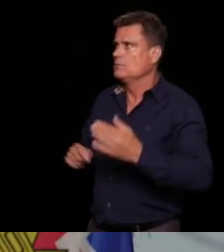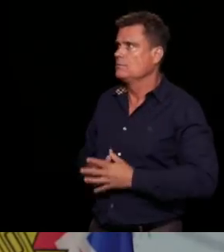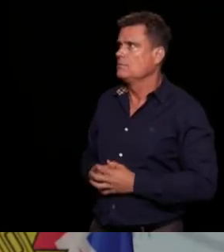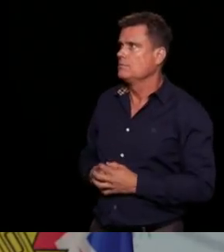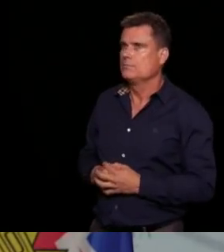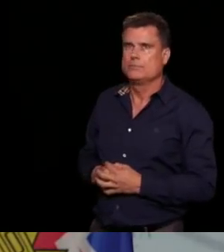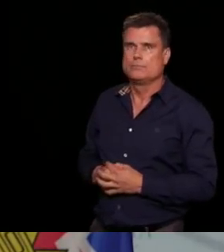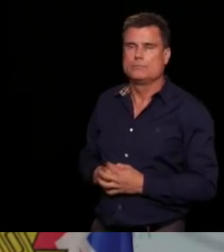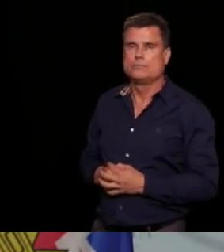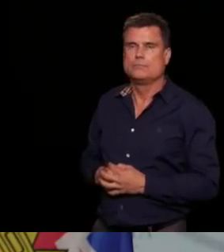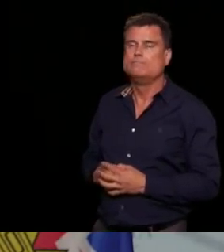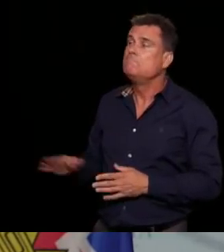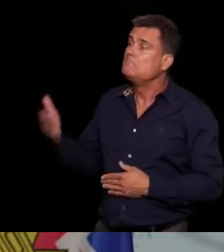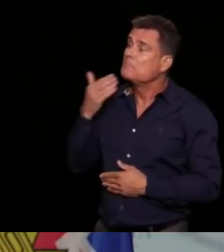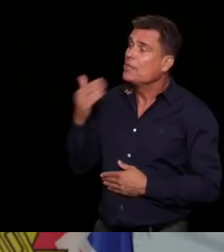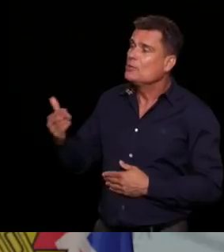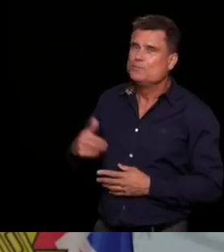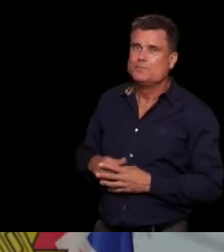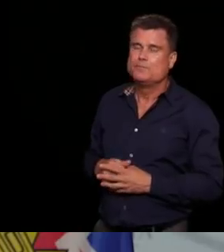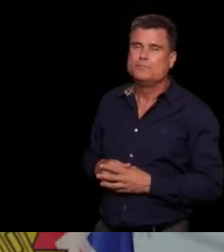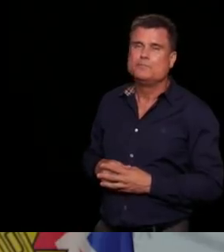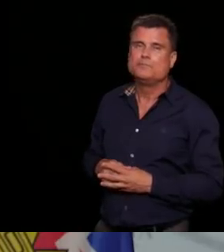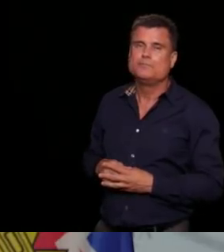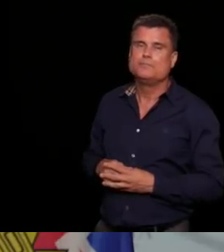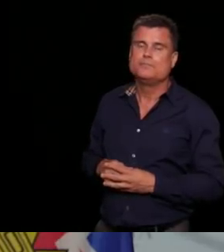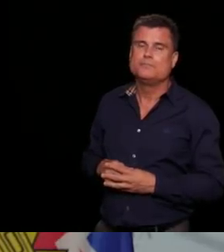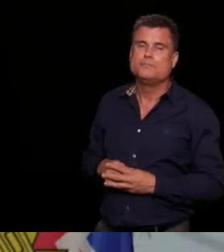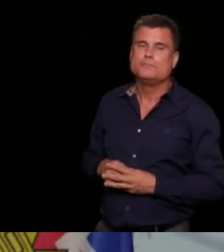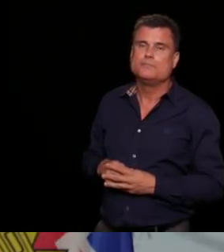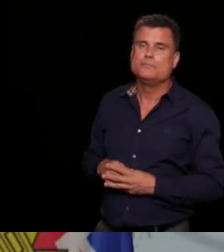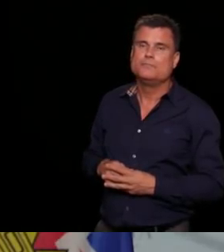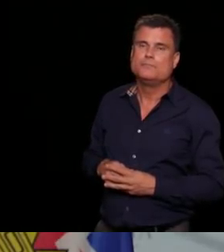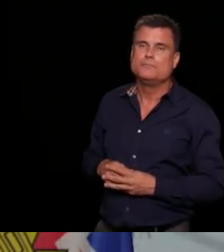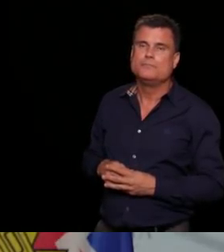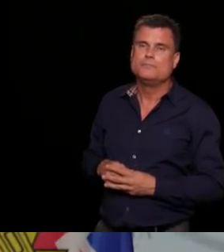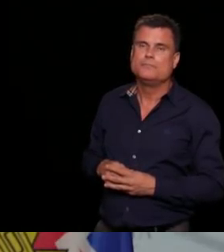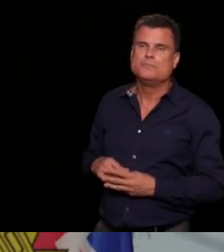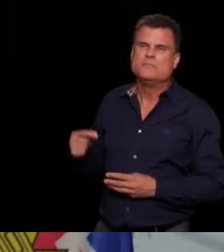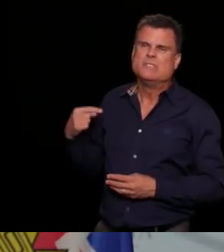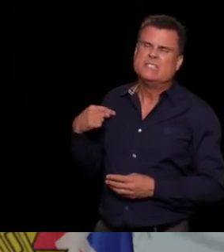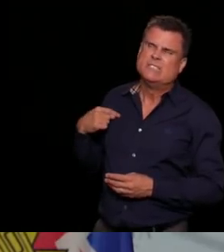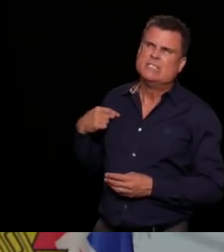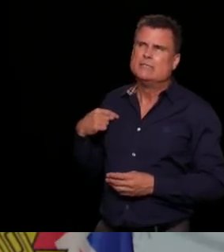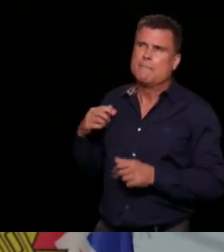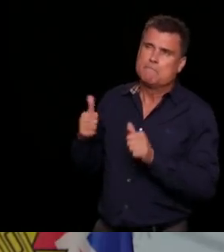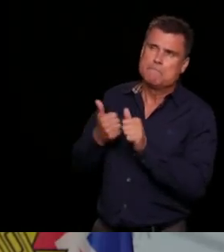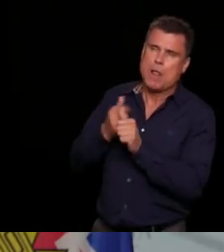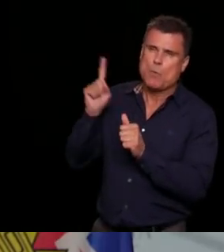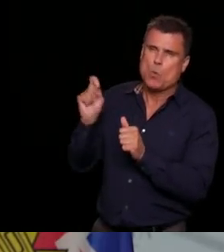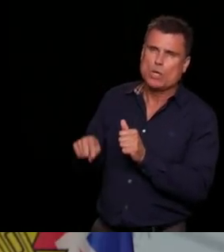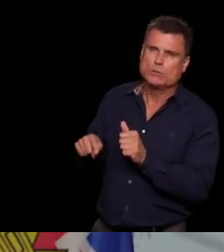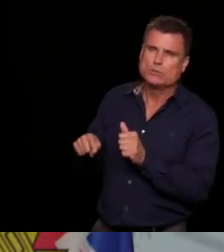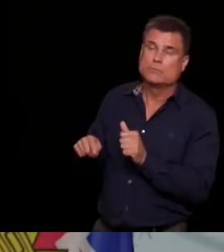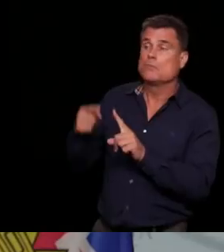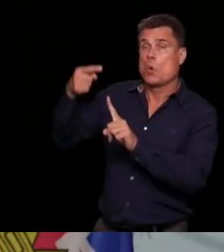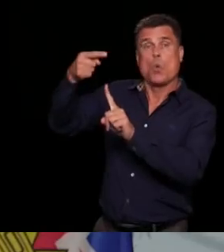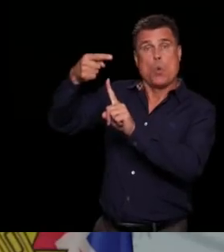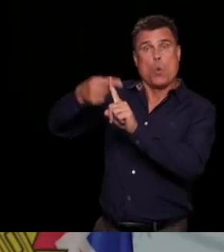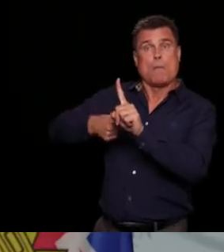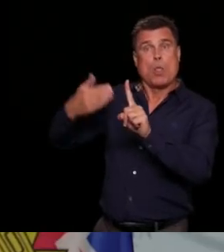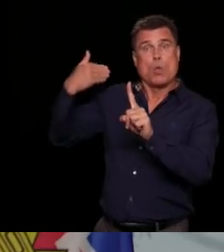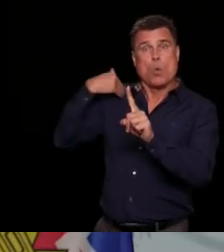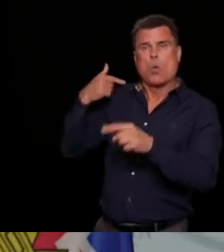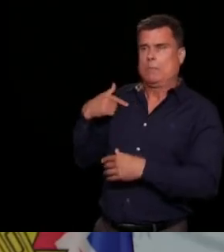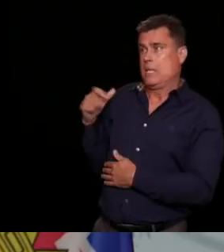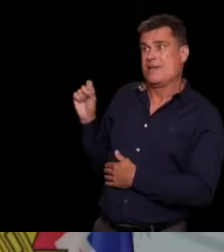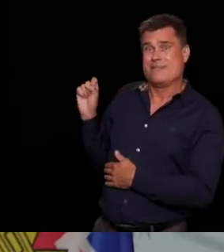Hi. Yeah. Thanks for taking my call. The question is, it's sort of a follow up for Minister Dix. I asked you about a month